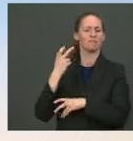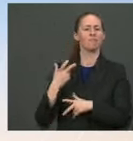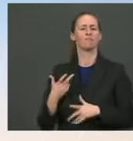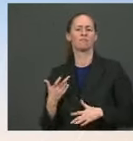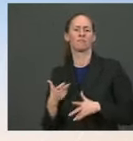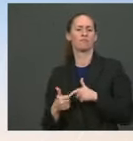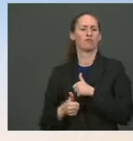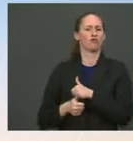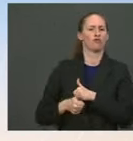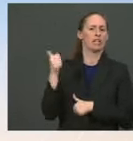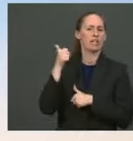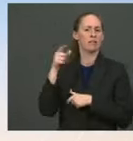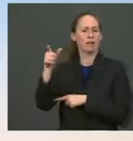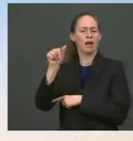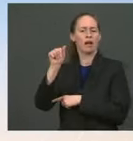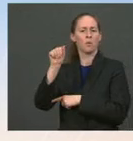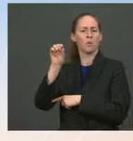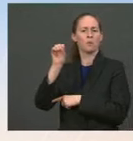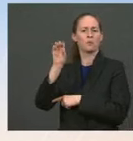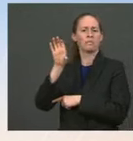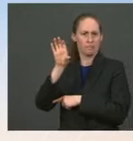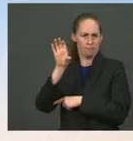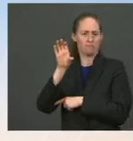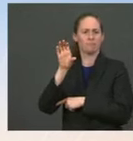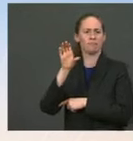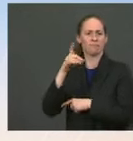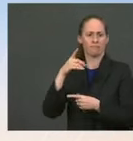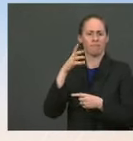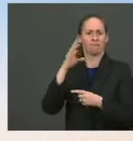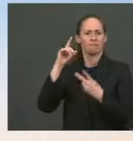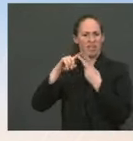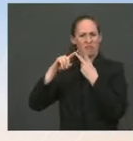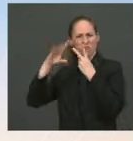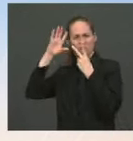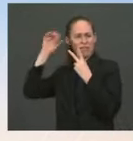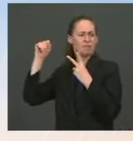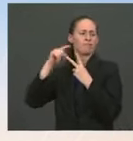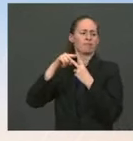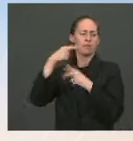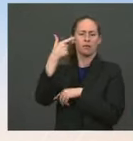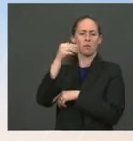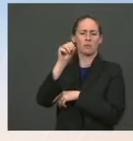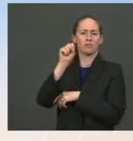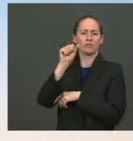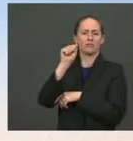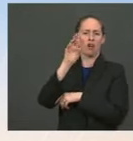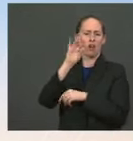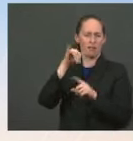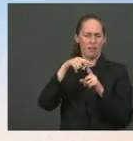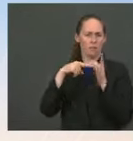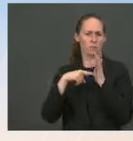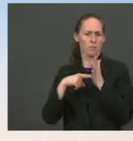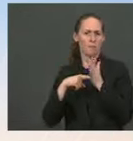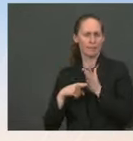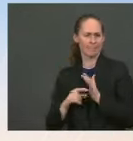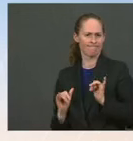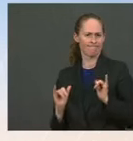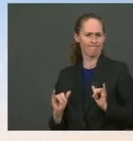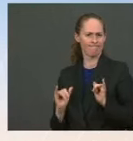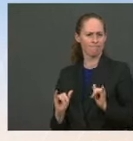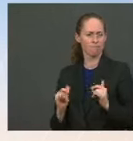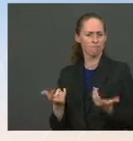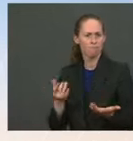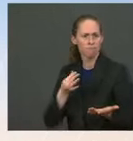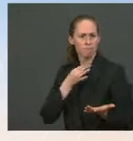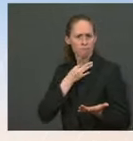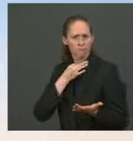Congresswoman Ocasio-Cortez and the president. Twitter's put a disclaimer on his tweet now. Does the White House have a position